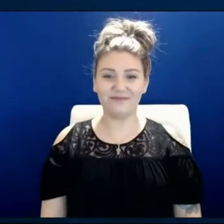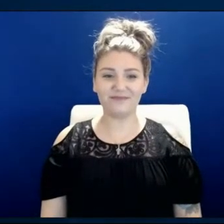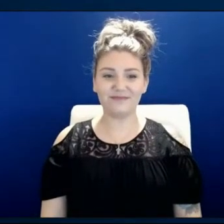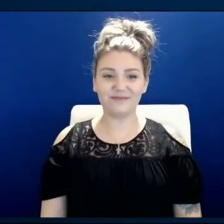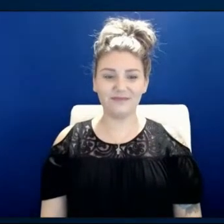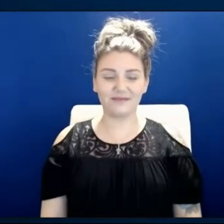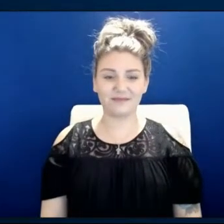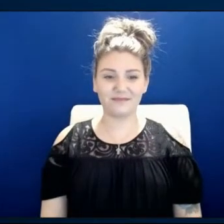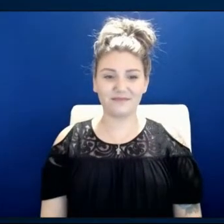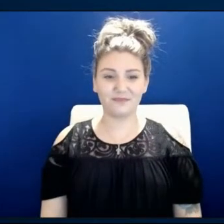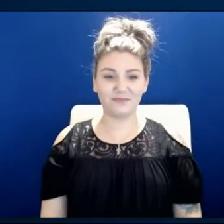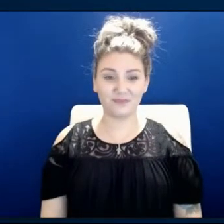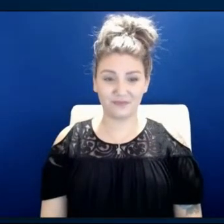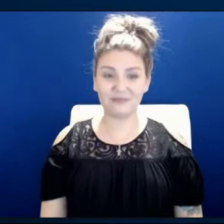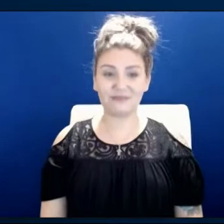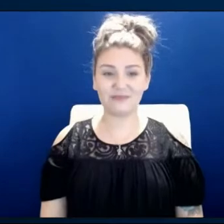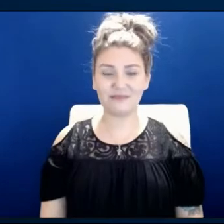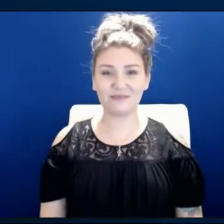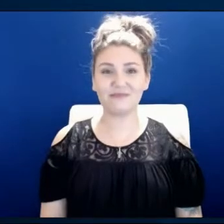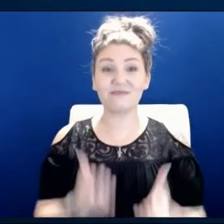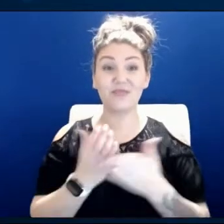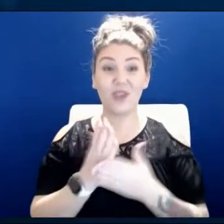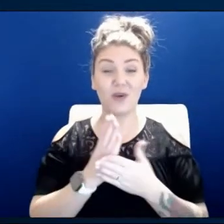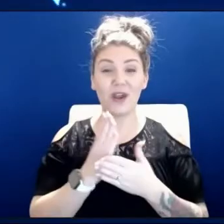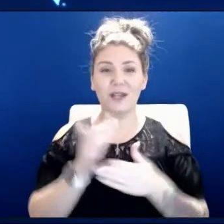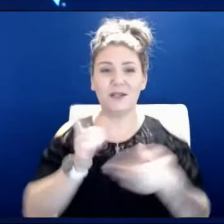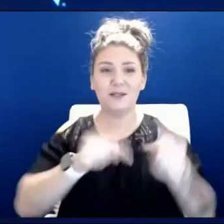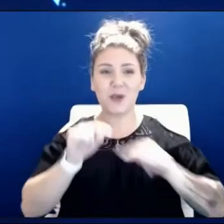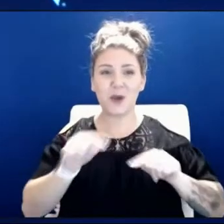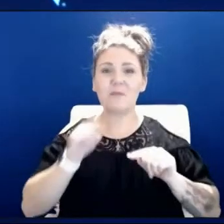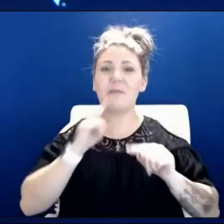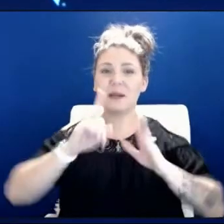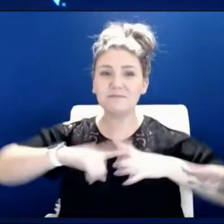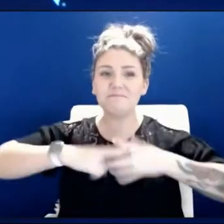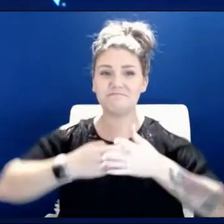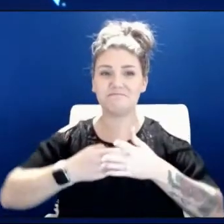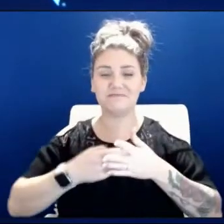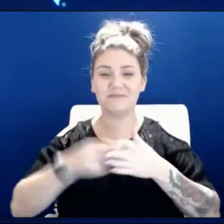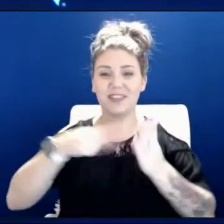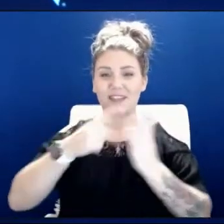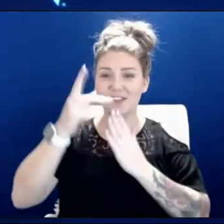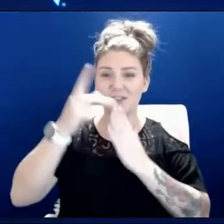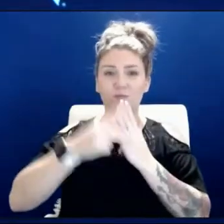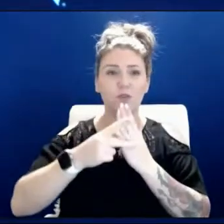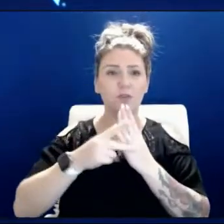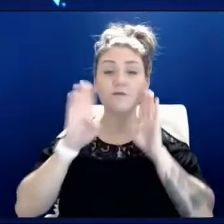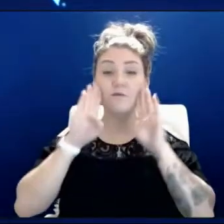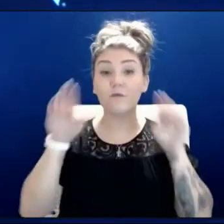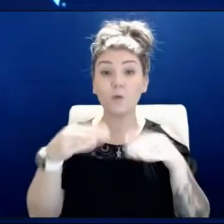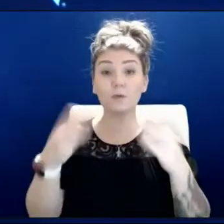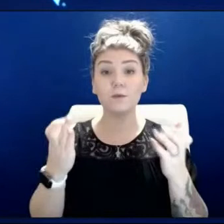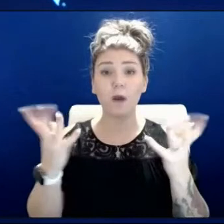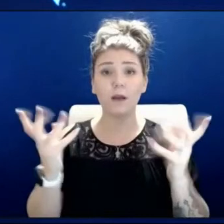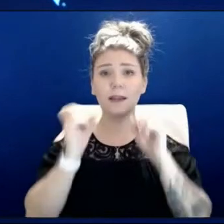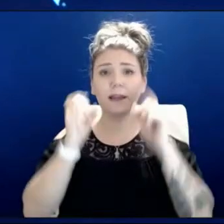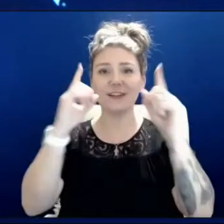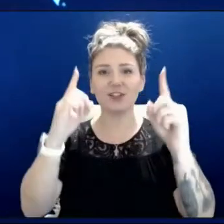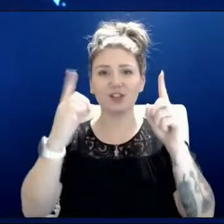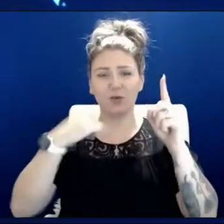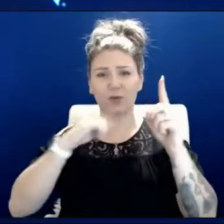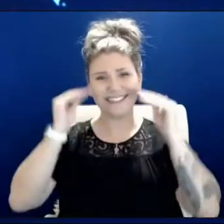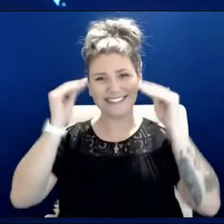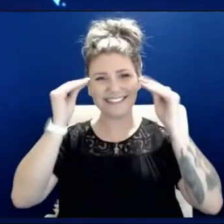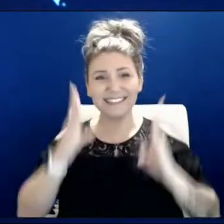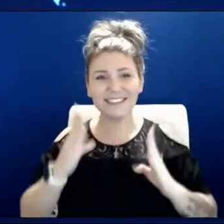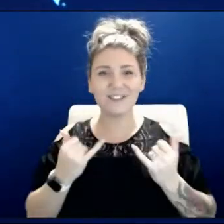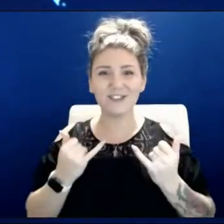All right. I'm going to go back to the debut, because this program is aimed at education. We are teachers today. So you